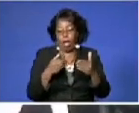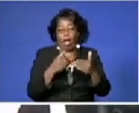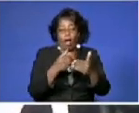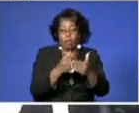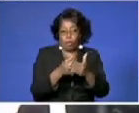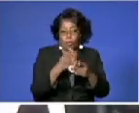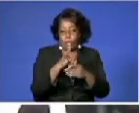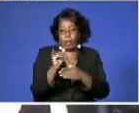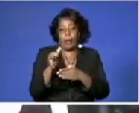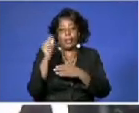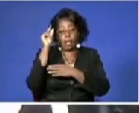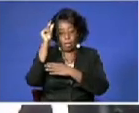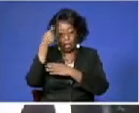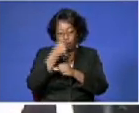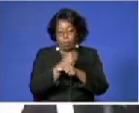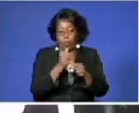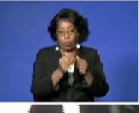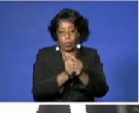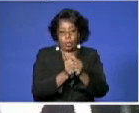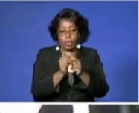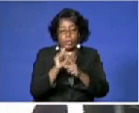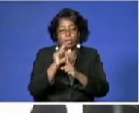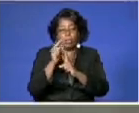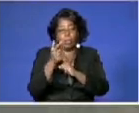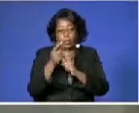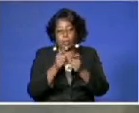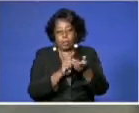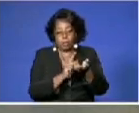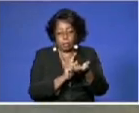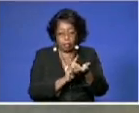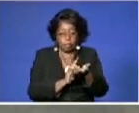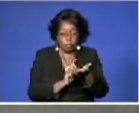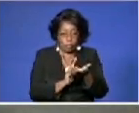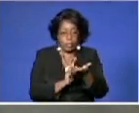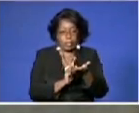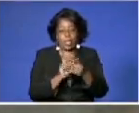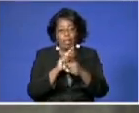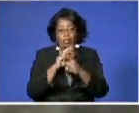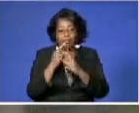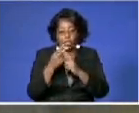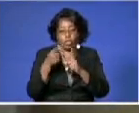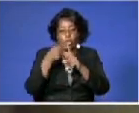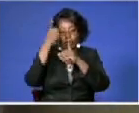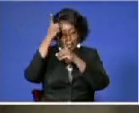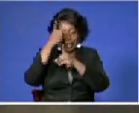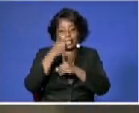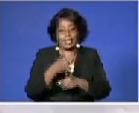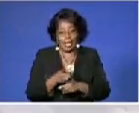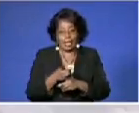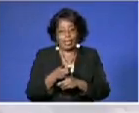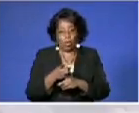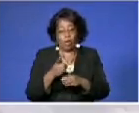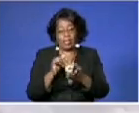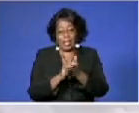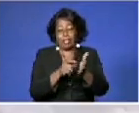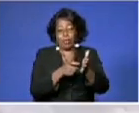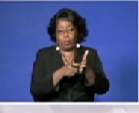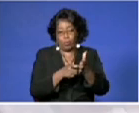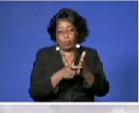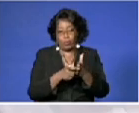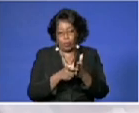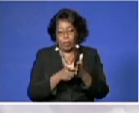by the government in collaboration with local pharmacists and regional bodies to decide on that criteria. We all